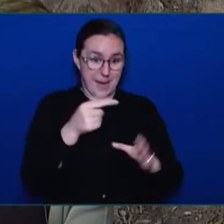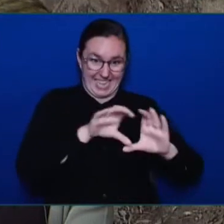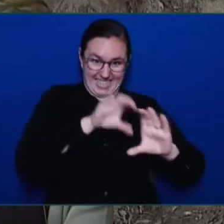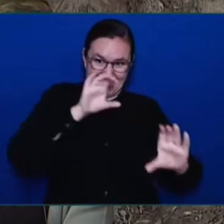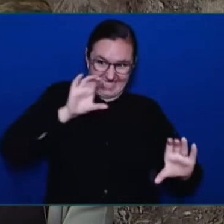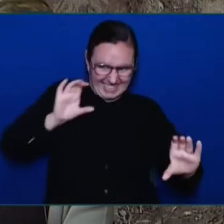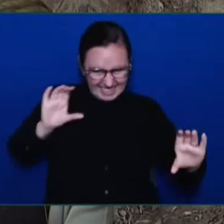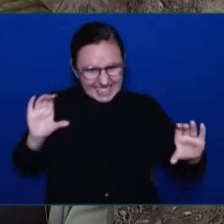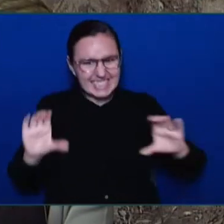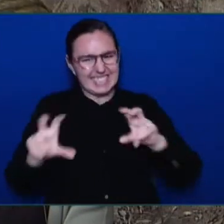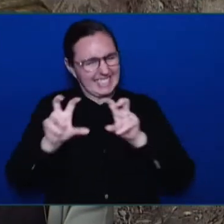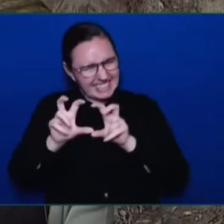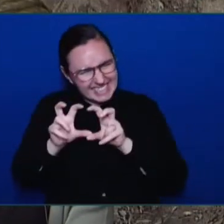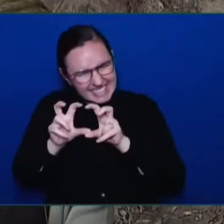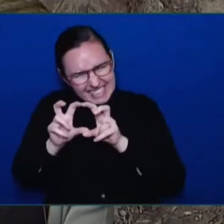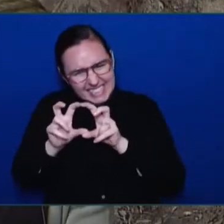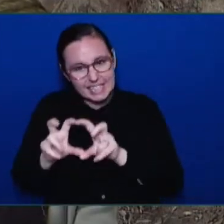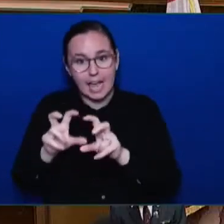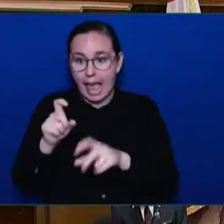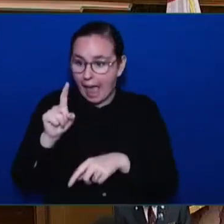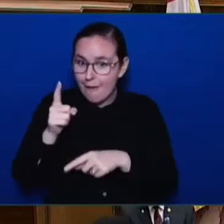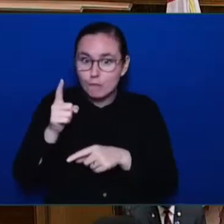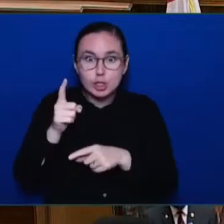patient care, and that's what we are working to do.